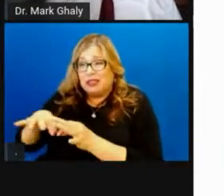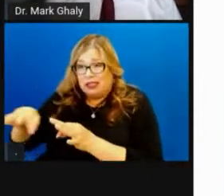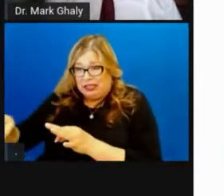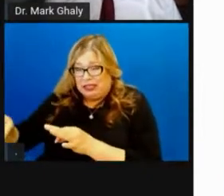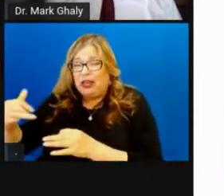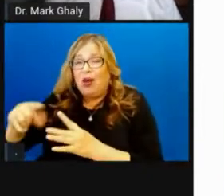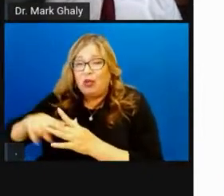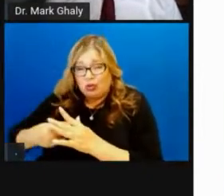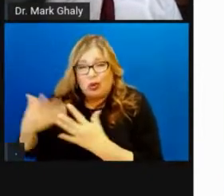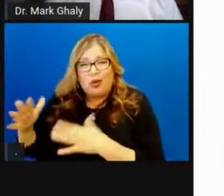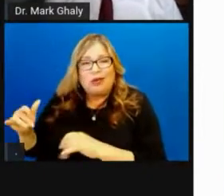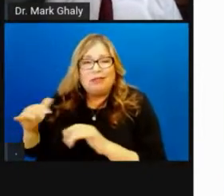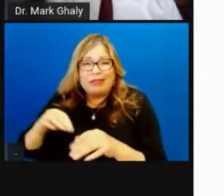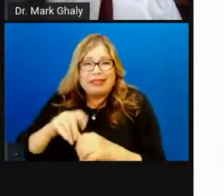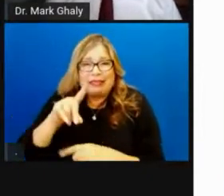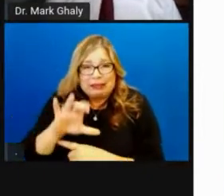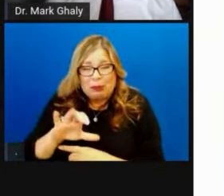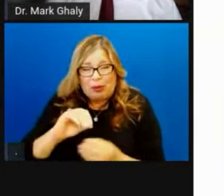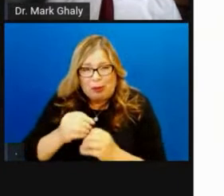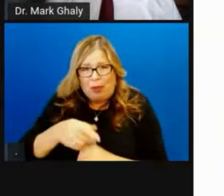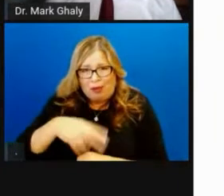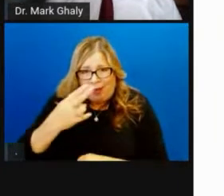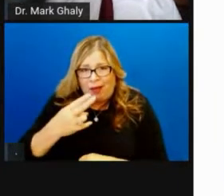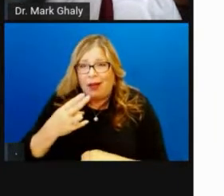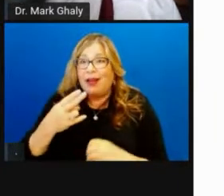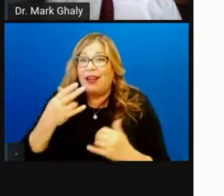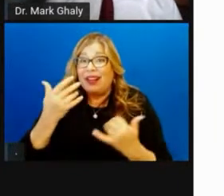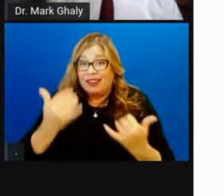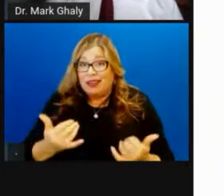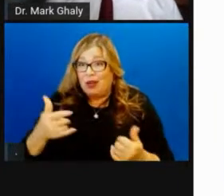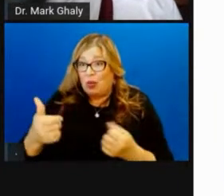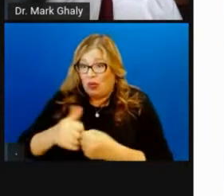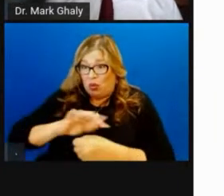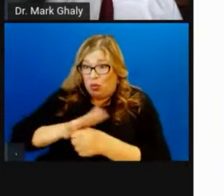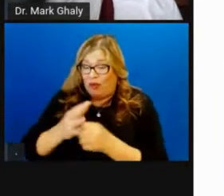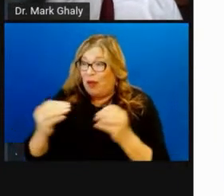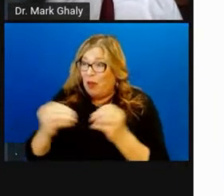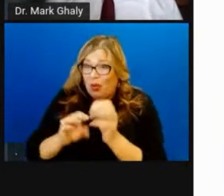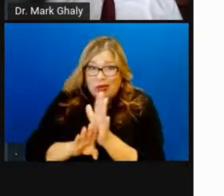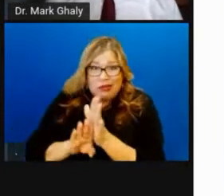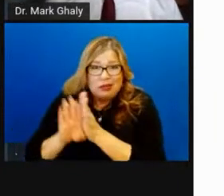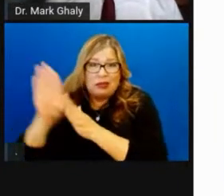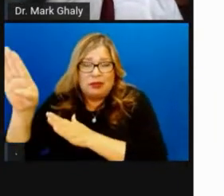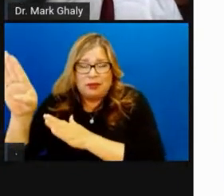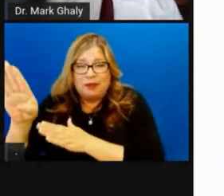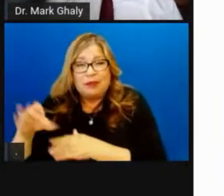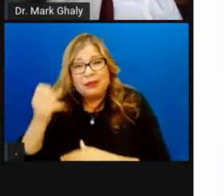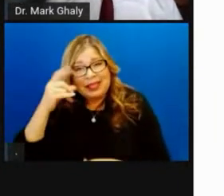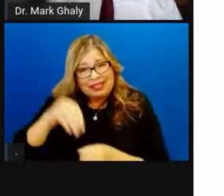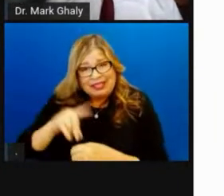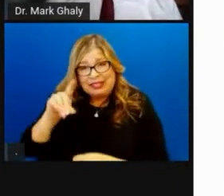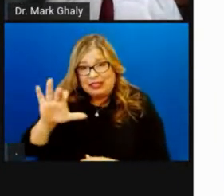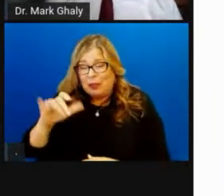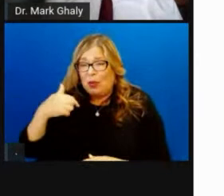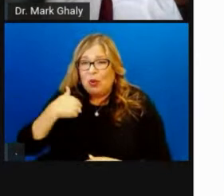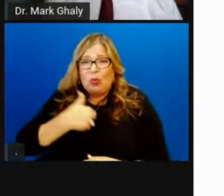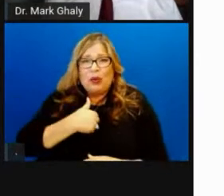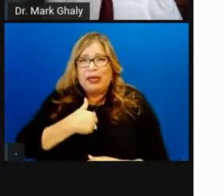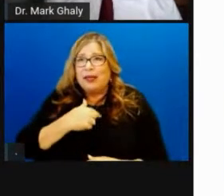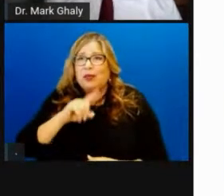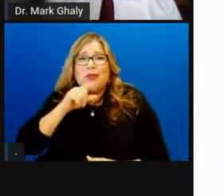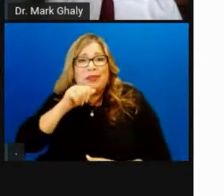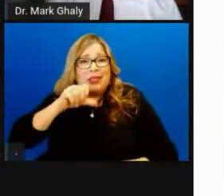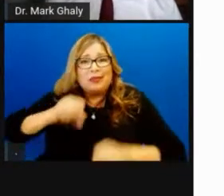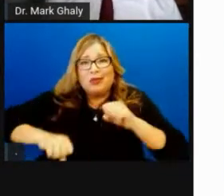care. And then at that time, the level of uncertainty was really high. We didn't know if the therapeutics worked against Omicron.